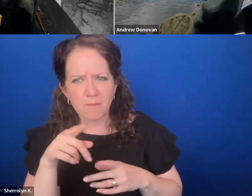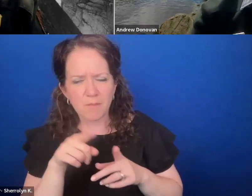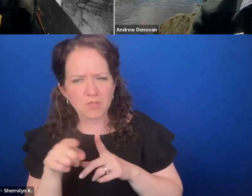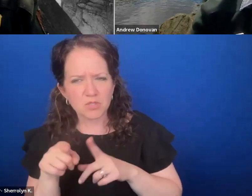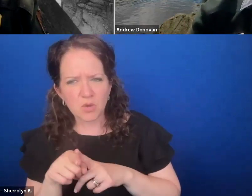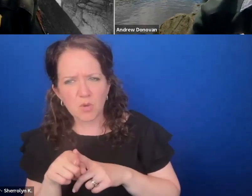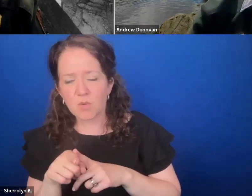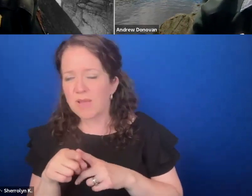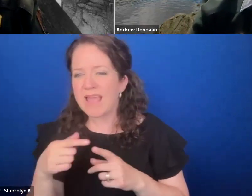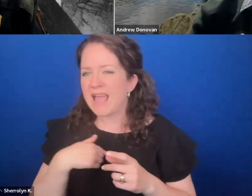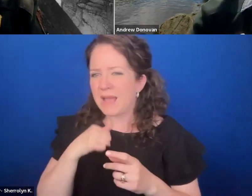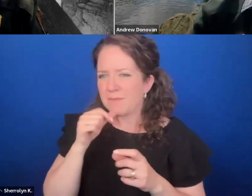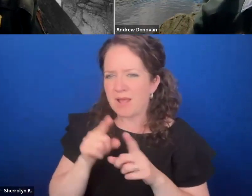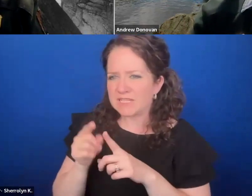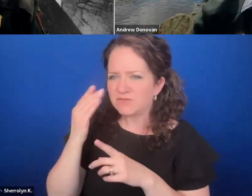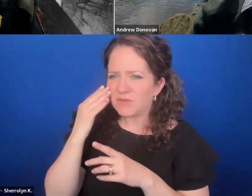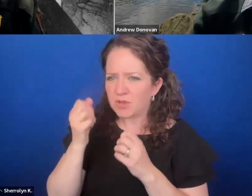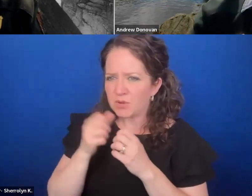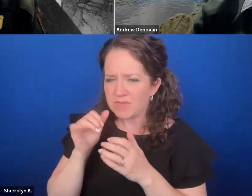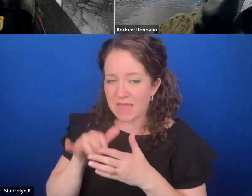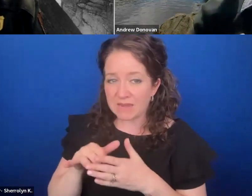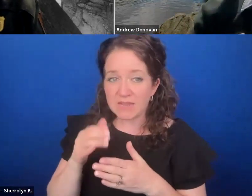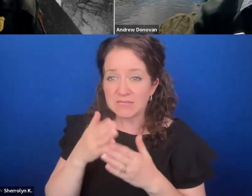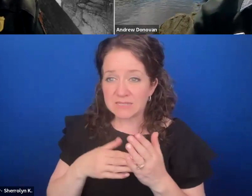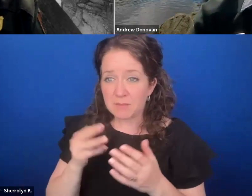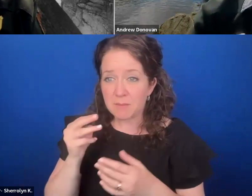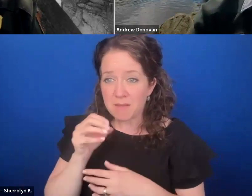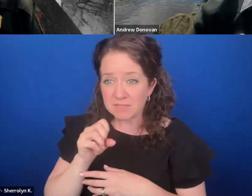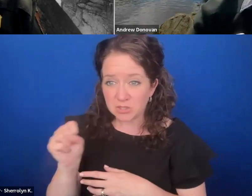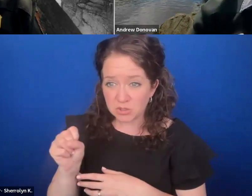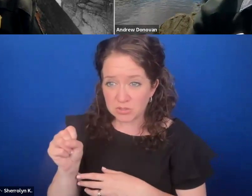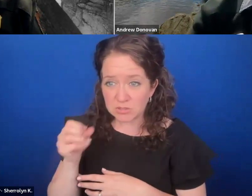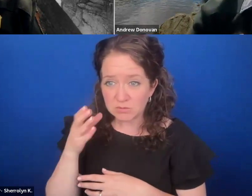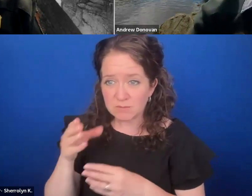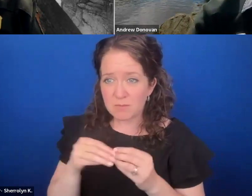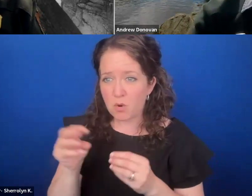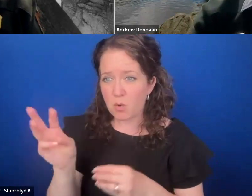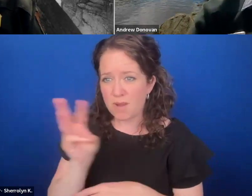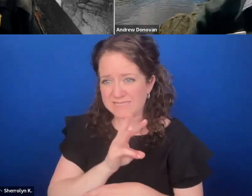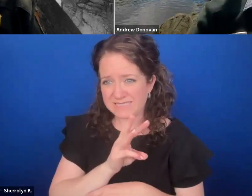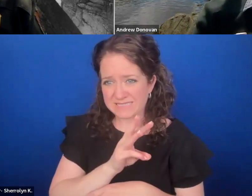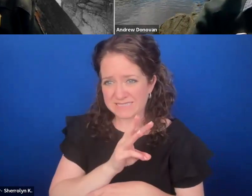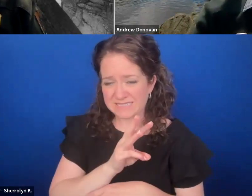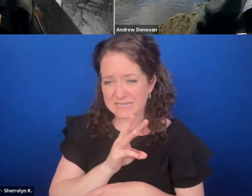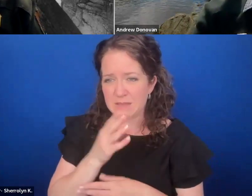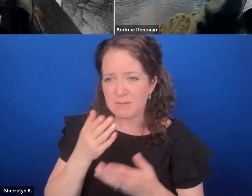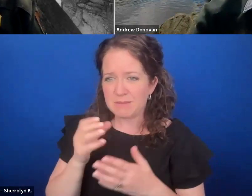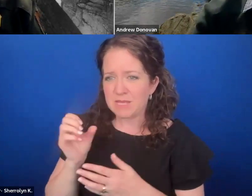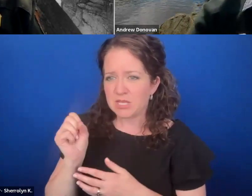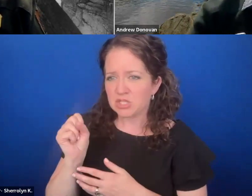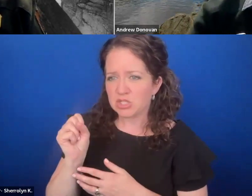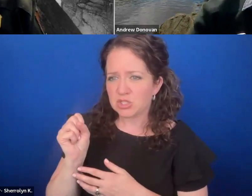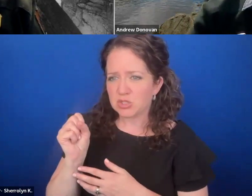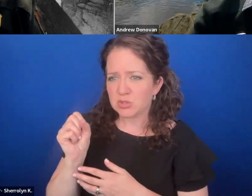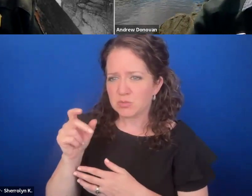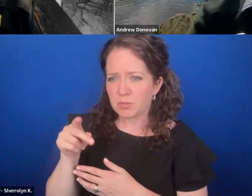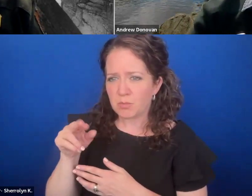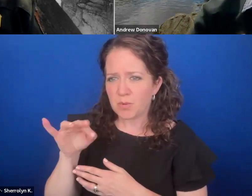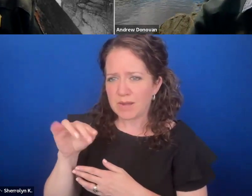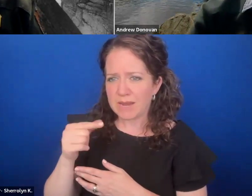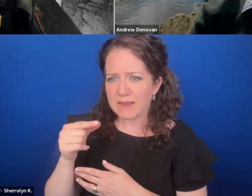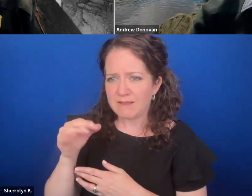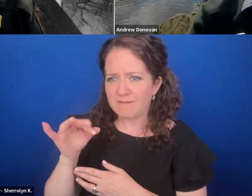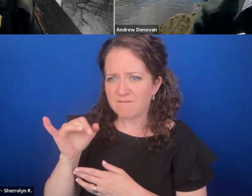those, unfortunately. Some of them in Massachusetts are going to be out more Western Mass, kind of Springfield area, places like that.